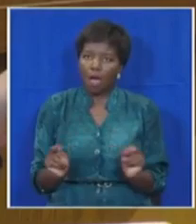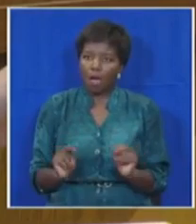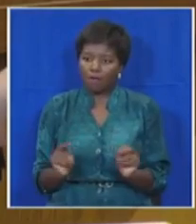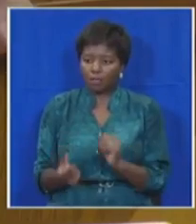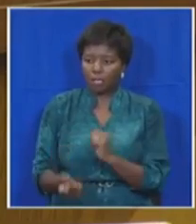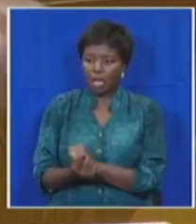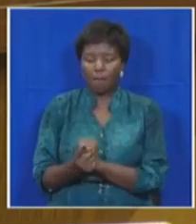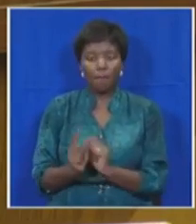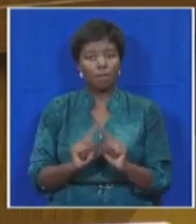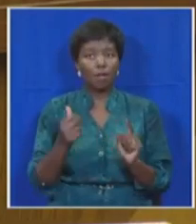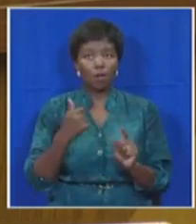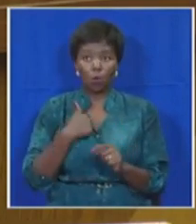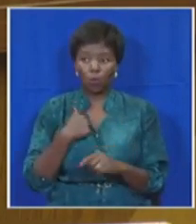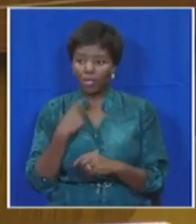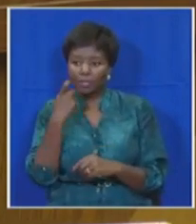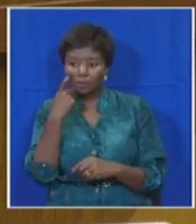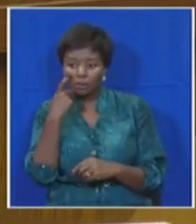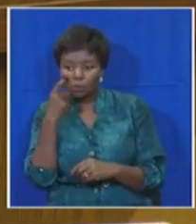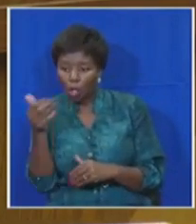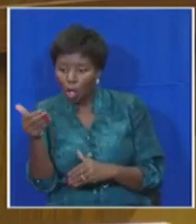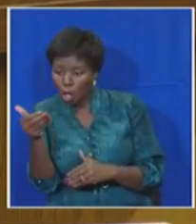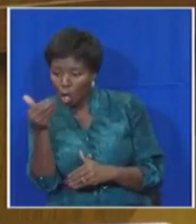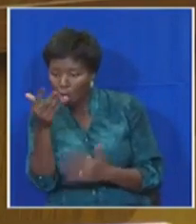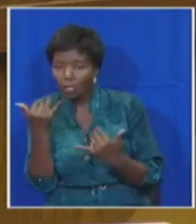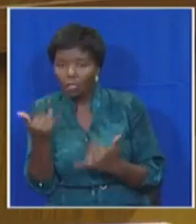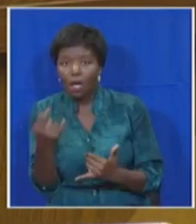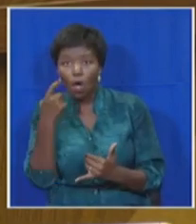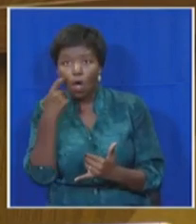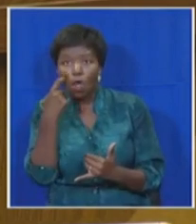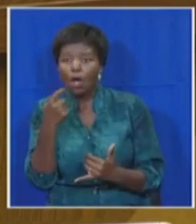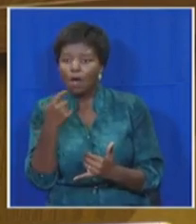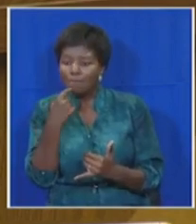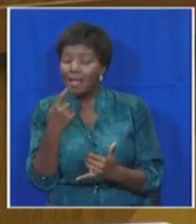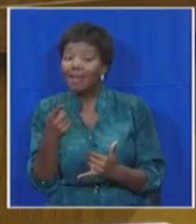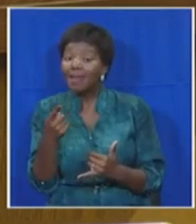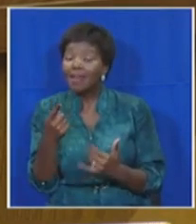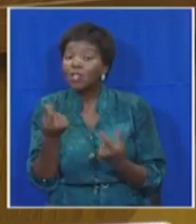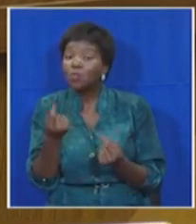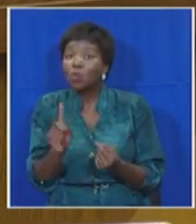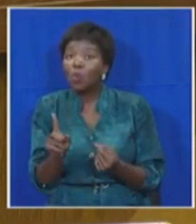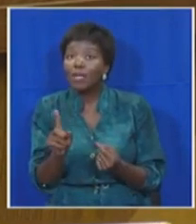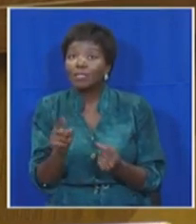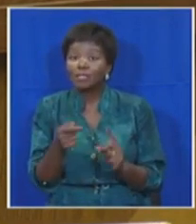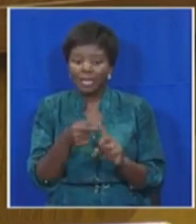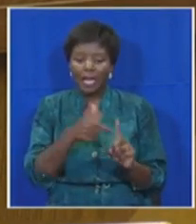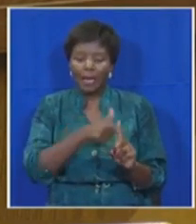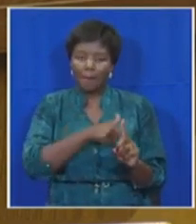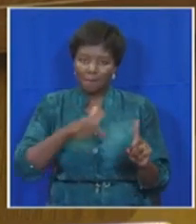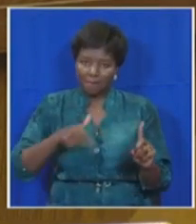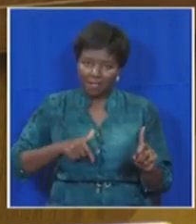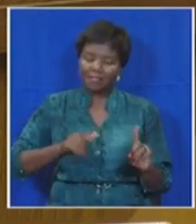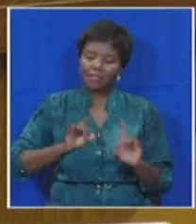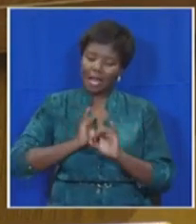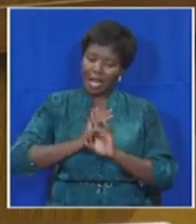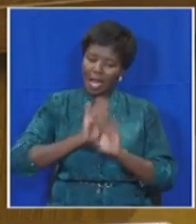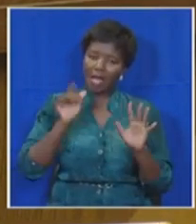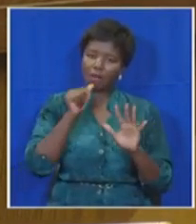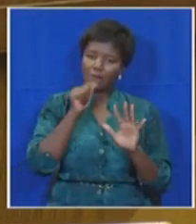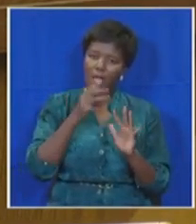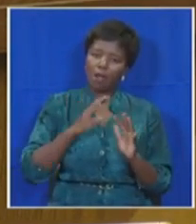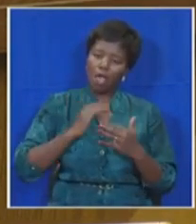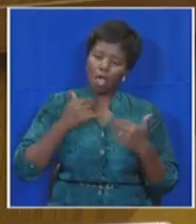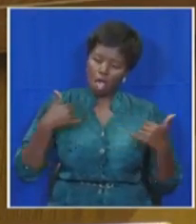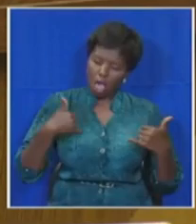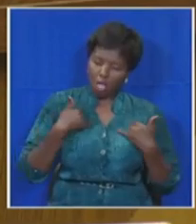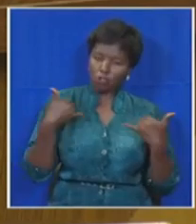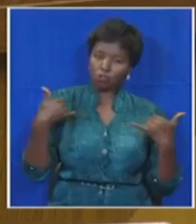us who witnessed it at close quarters could see that it was anything but. The president was clearly relishing the brutal beating and